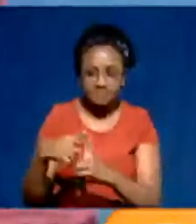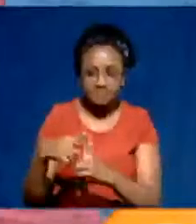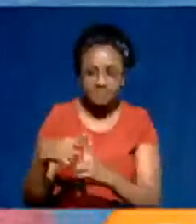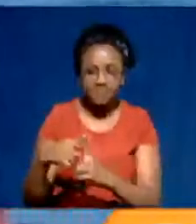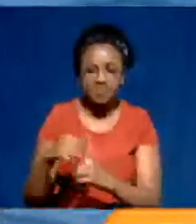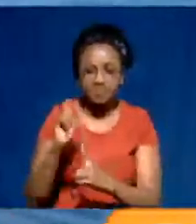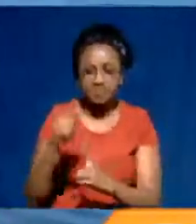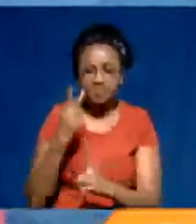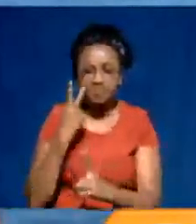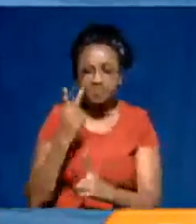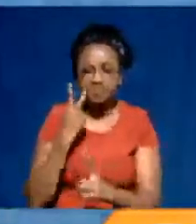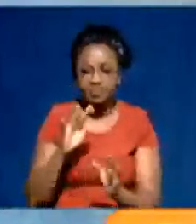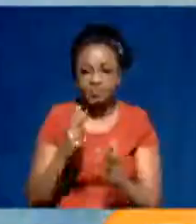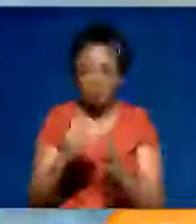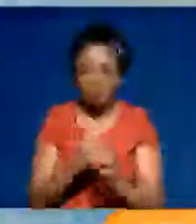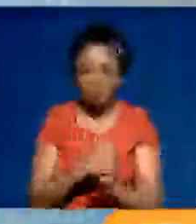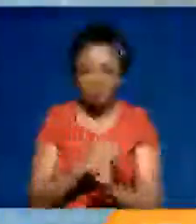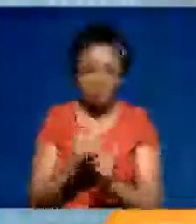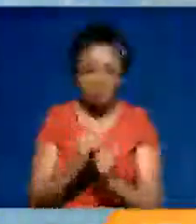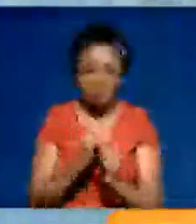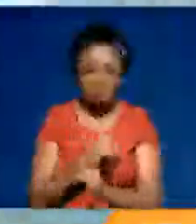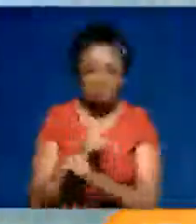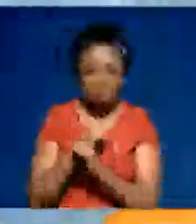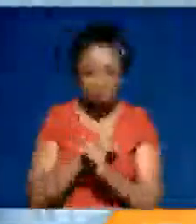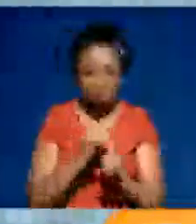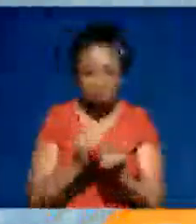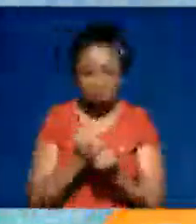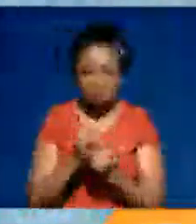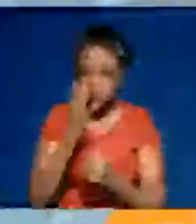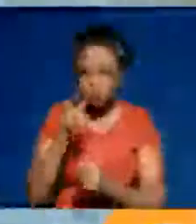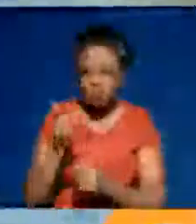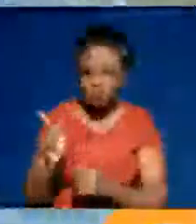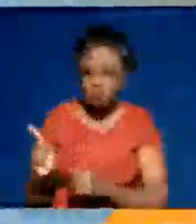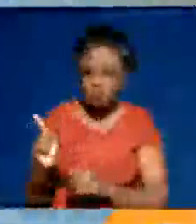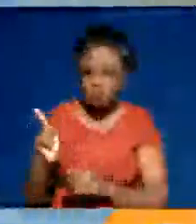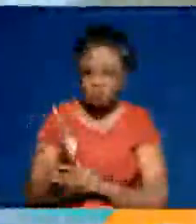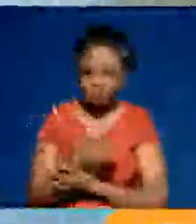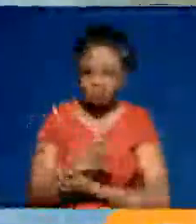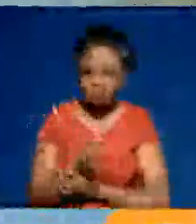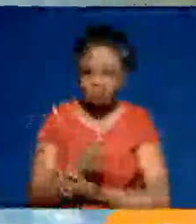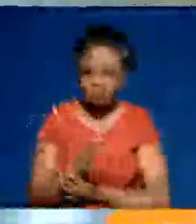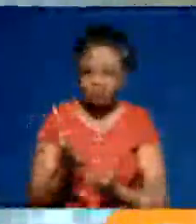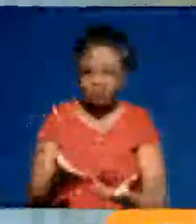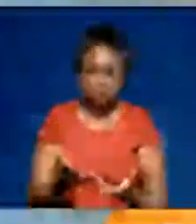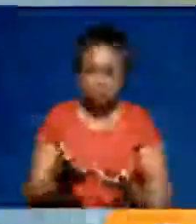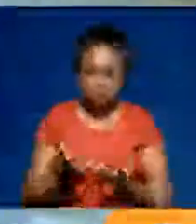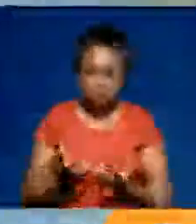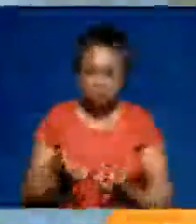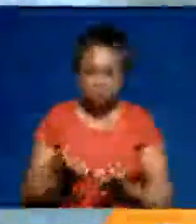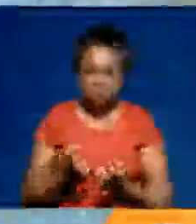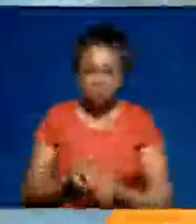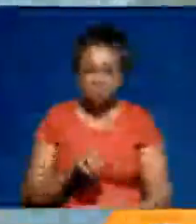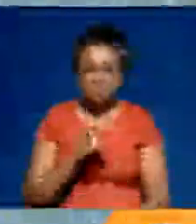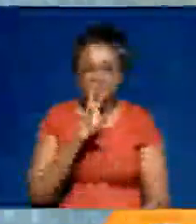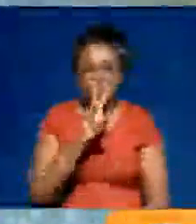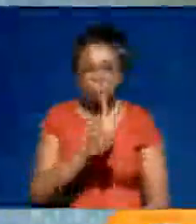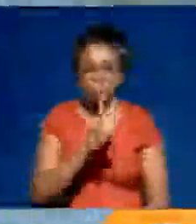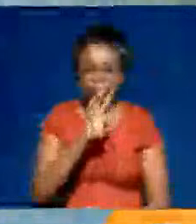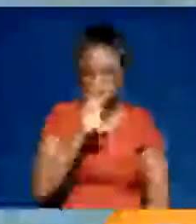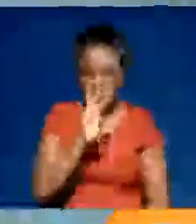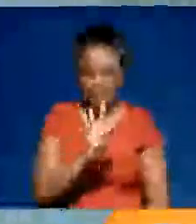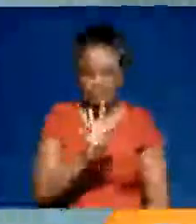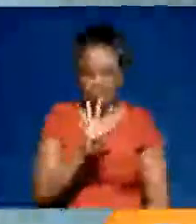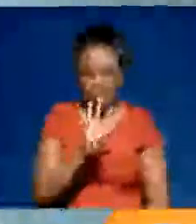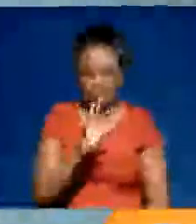the waters around, because tilapia needs 24 degrees to at an optimum